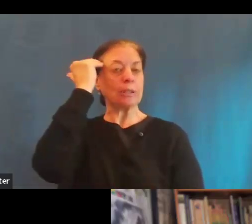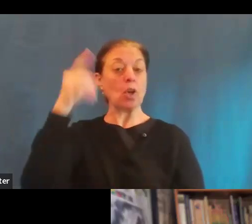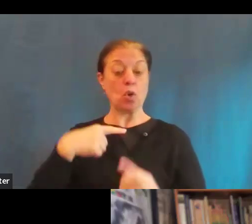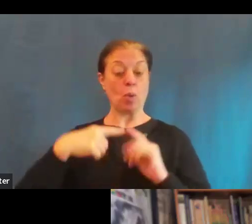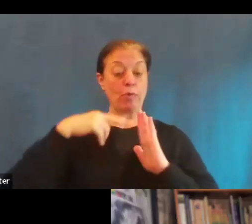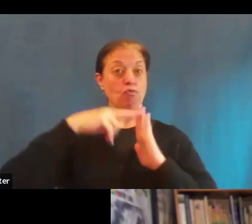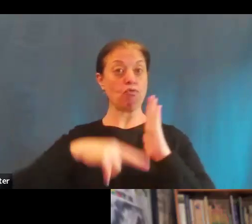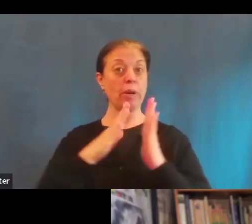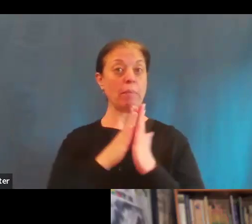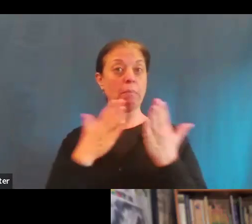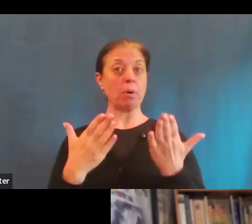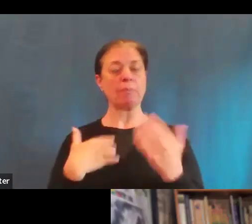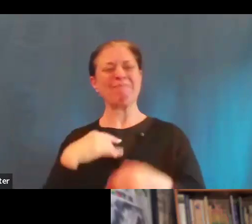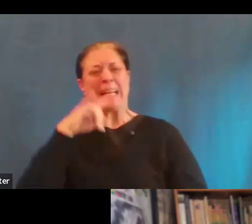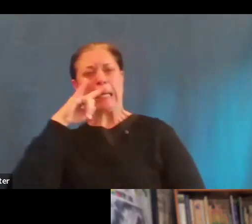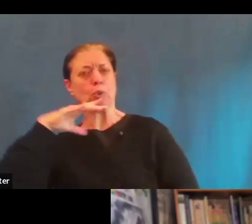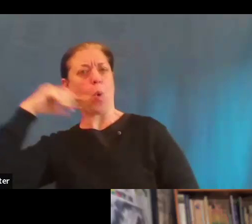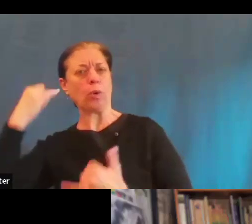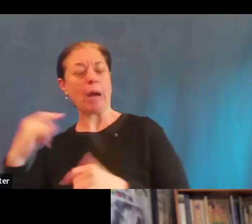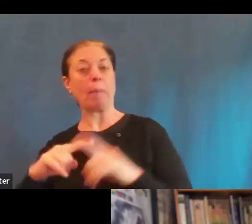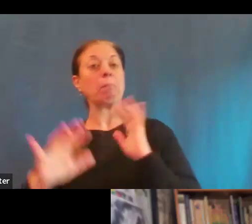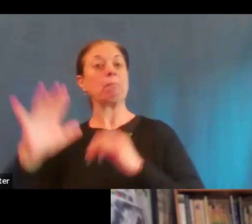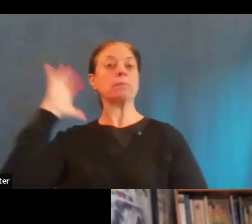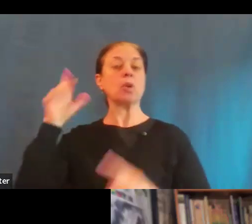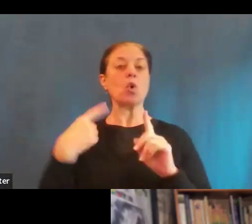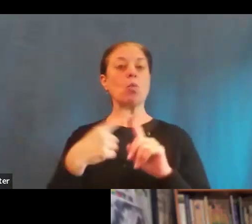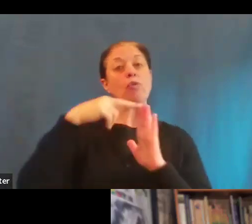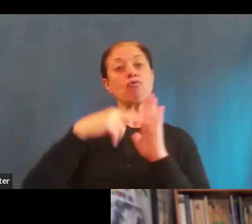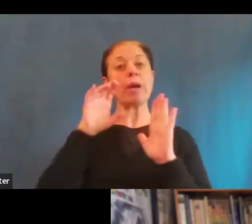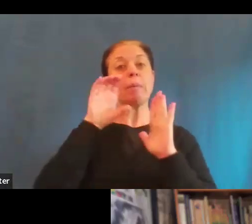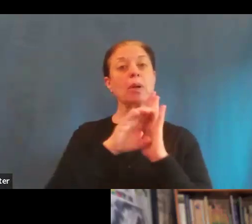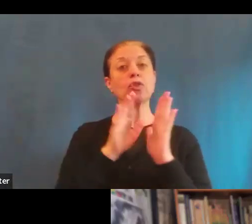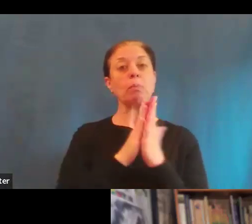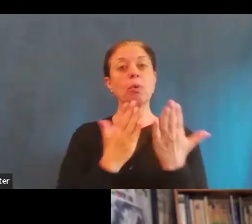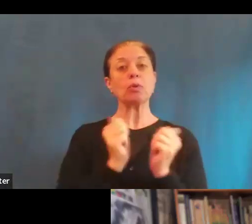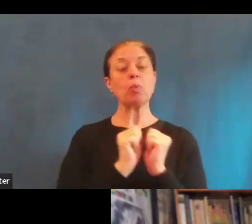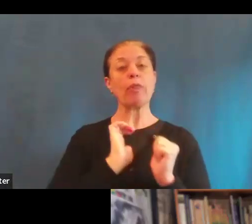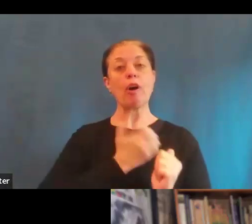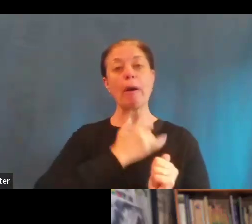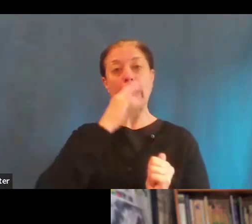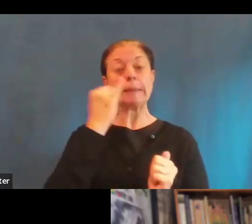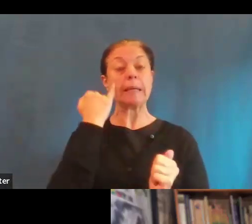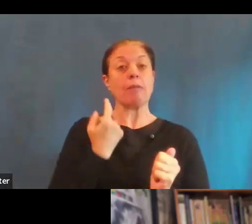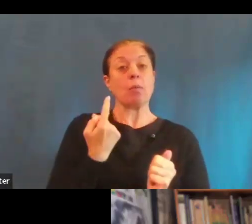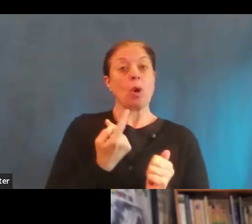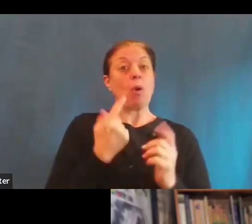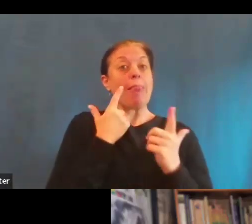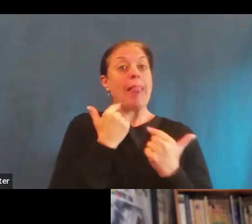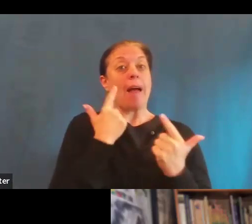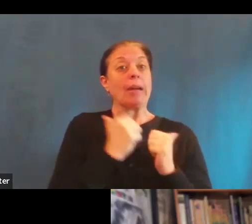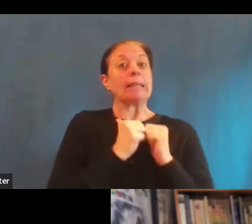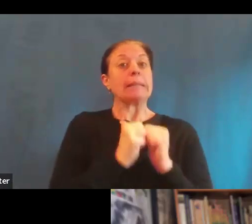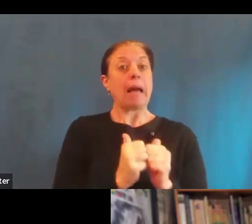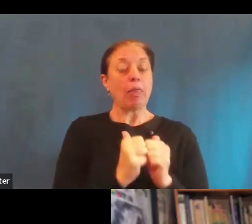we're reading books, when our kids are older now, but when we were reading picture books with our kids, if we were laughing together,